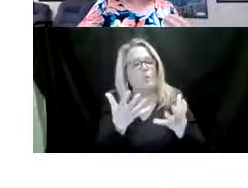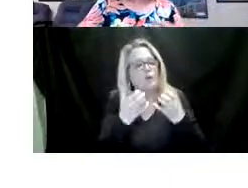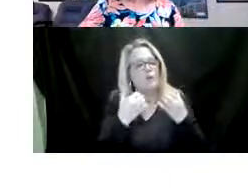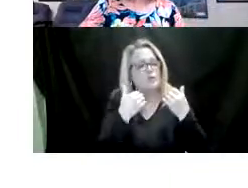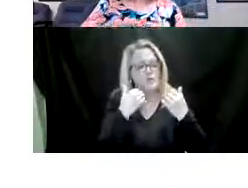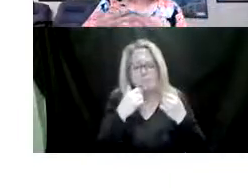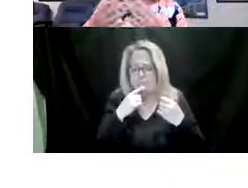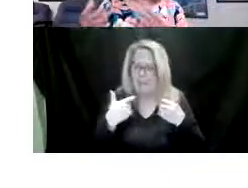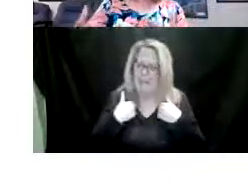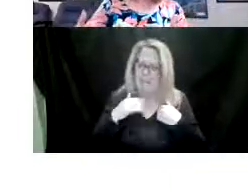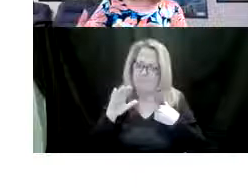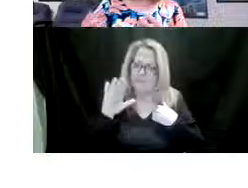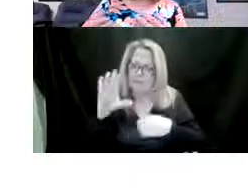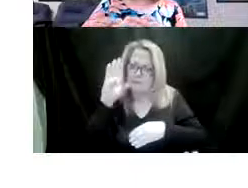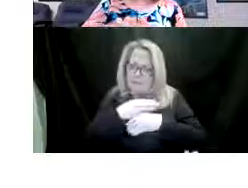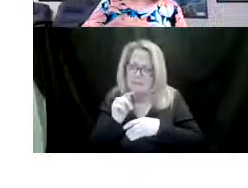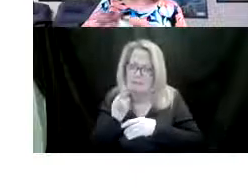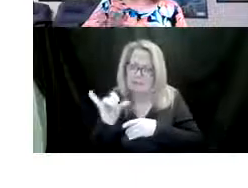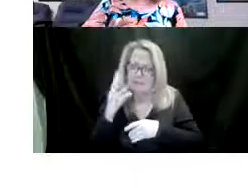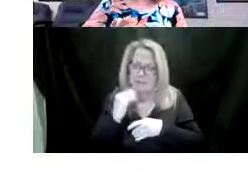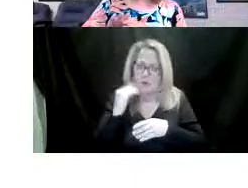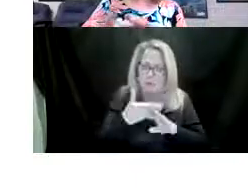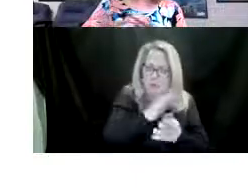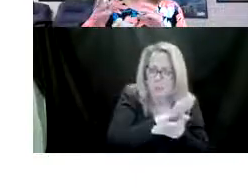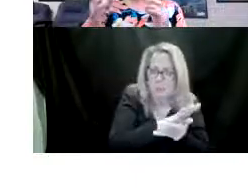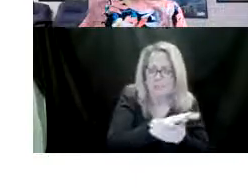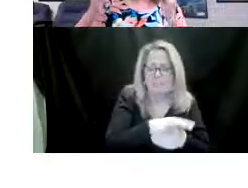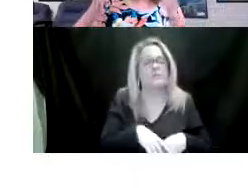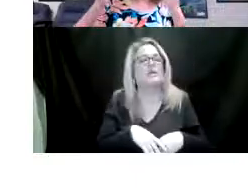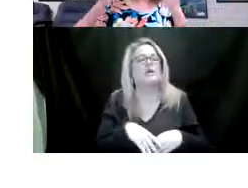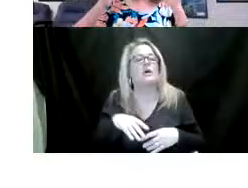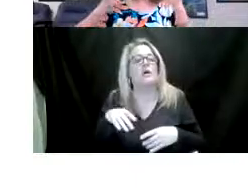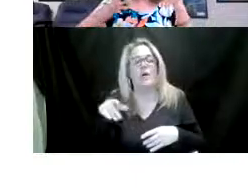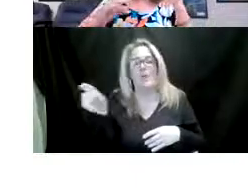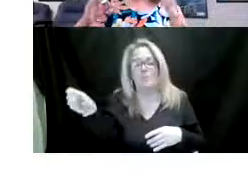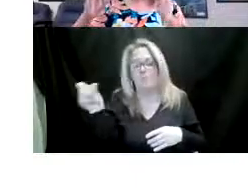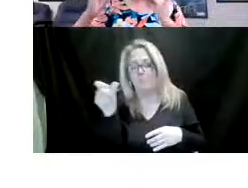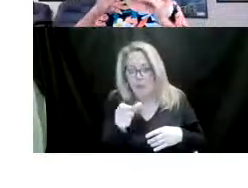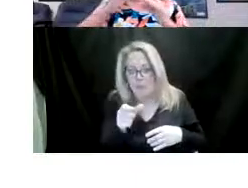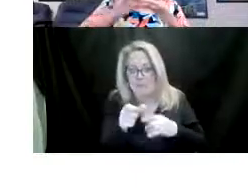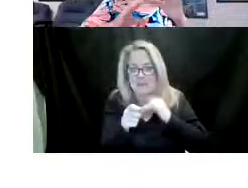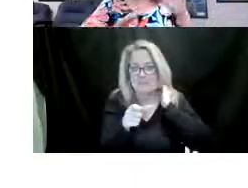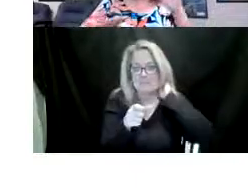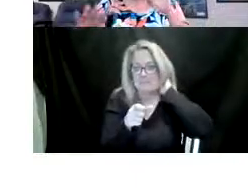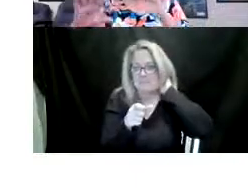experience. So they brought him in. Not only were